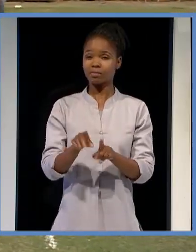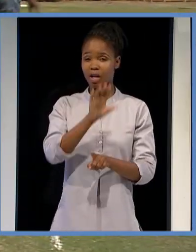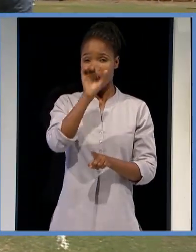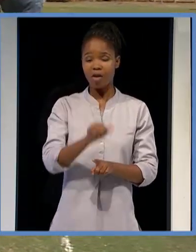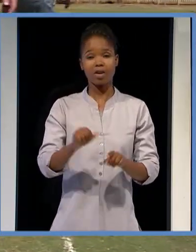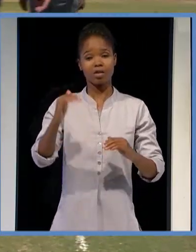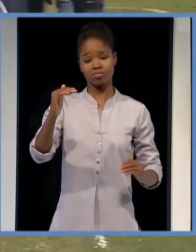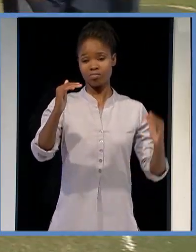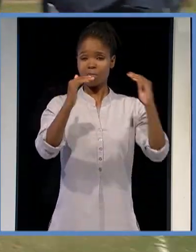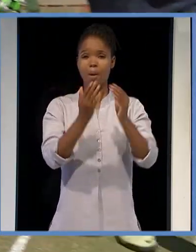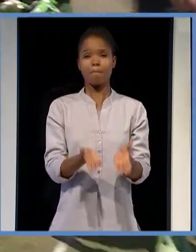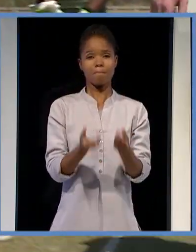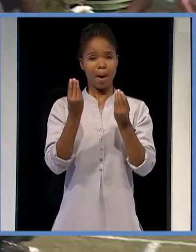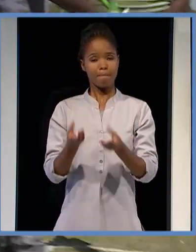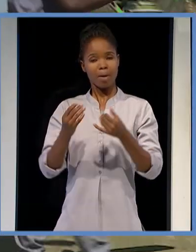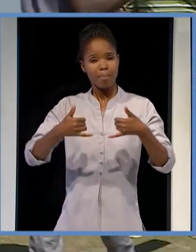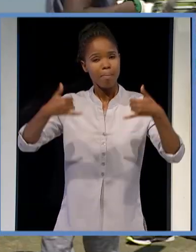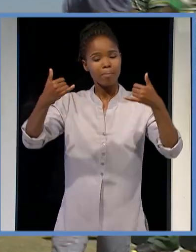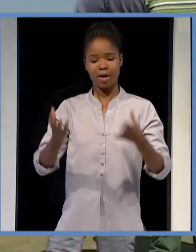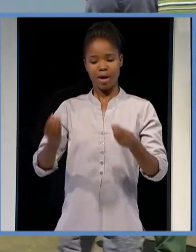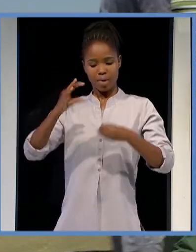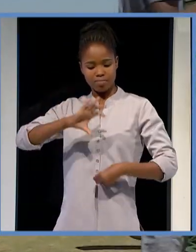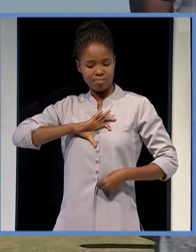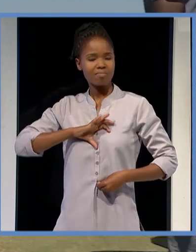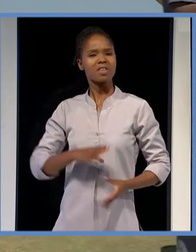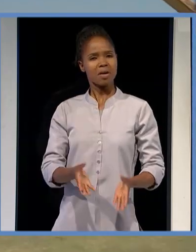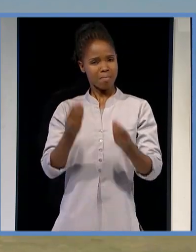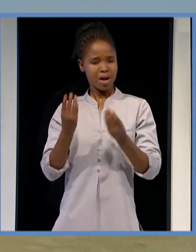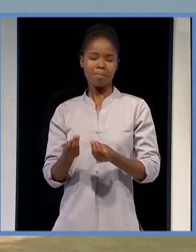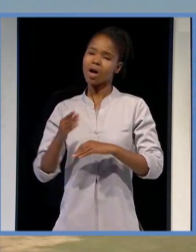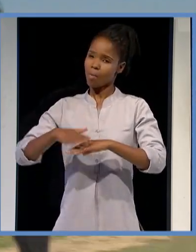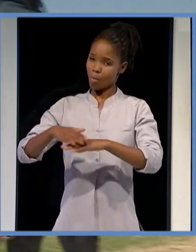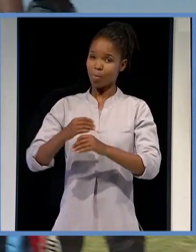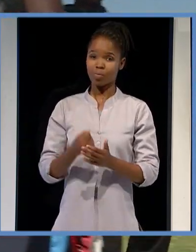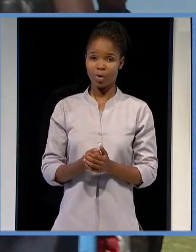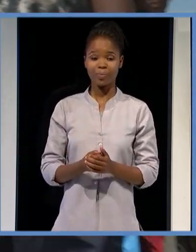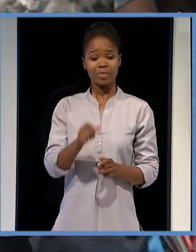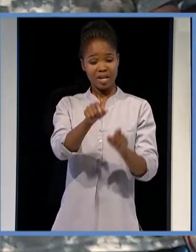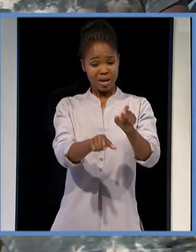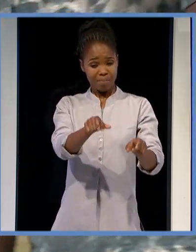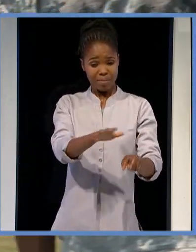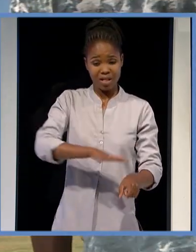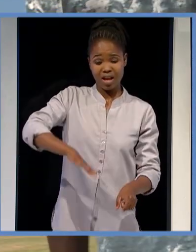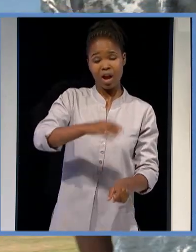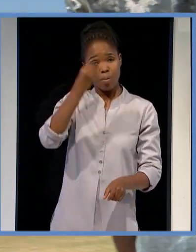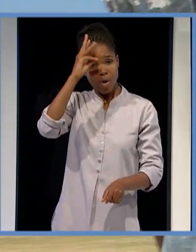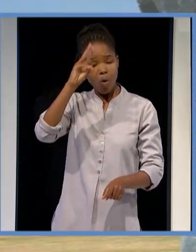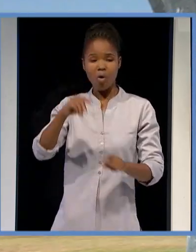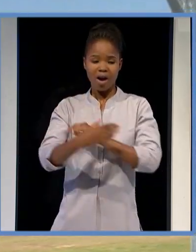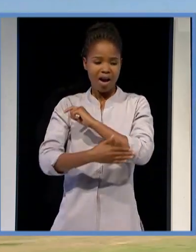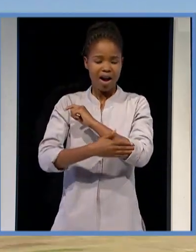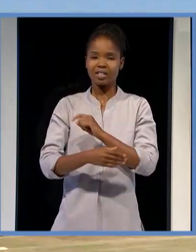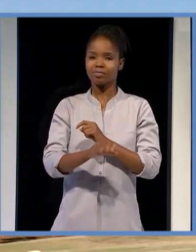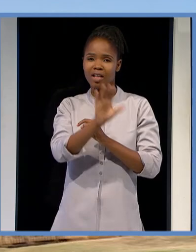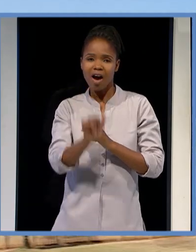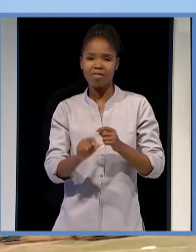to some sort of silverware. But for me, I want to see blind kids in Pretoria, in South Africa, in